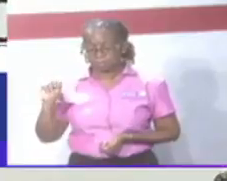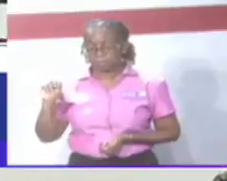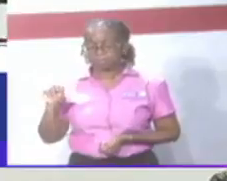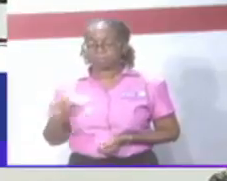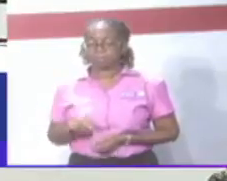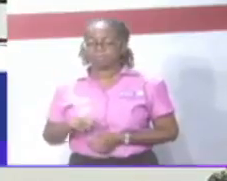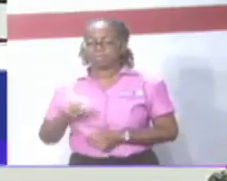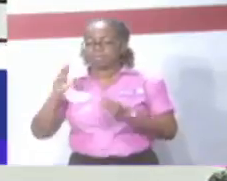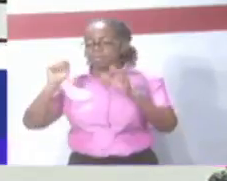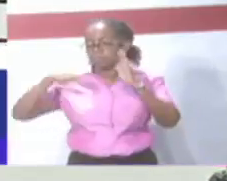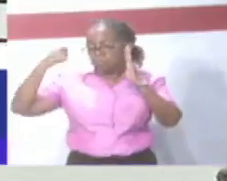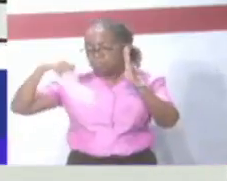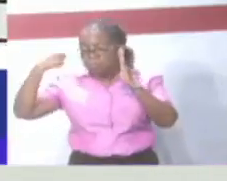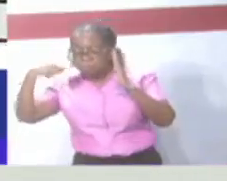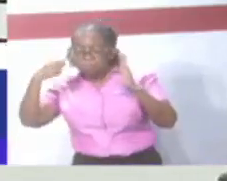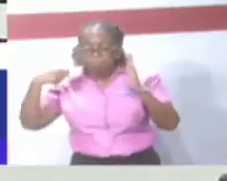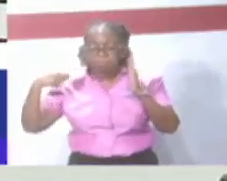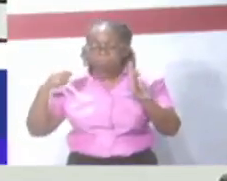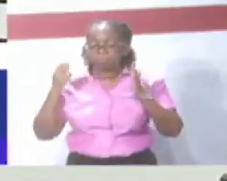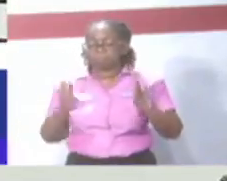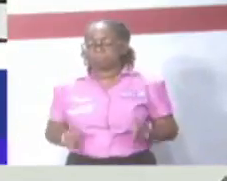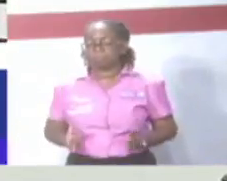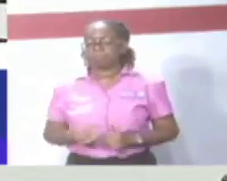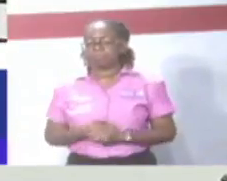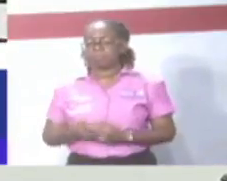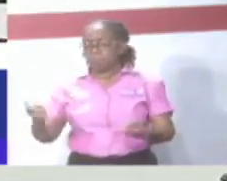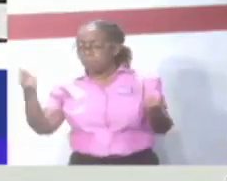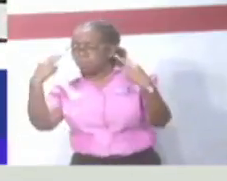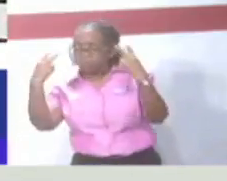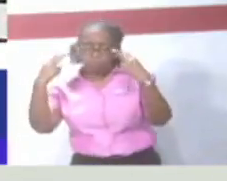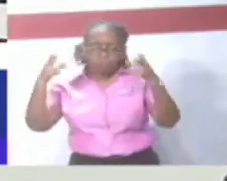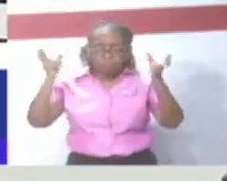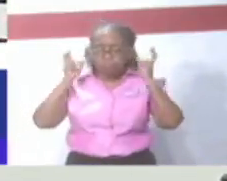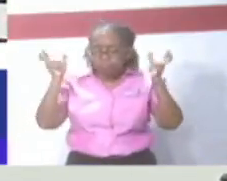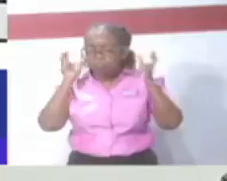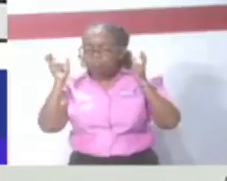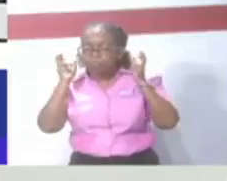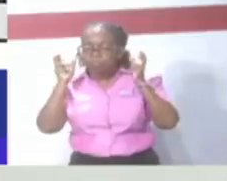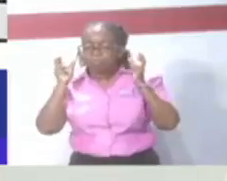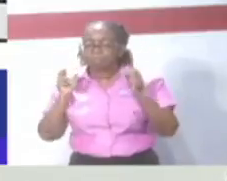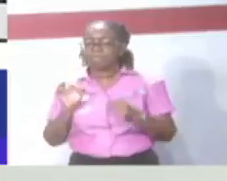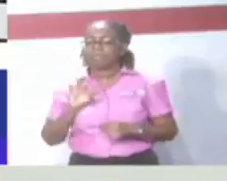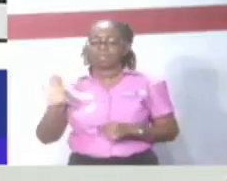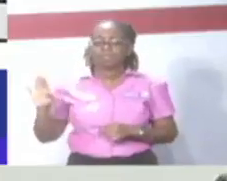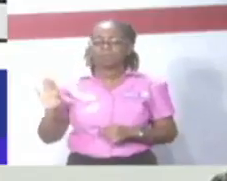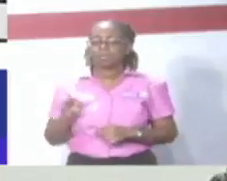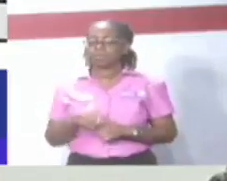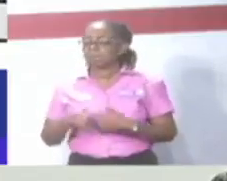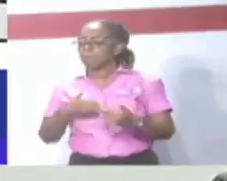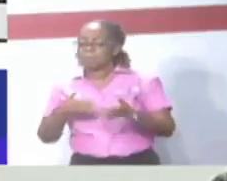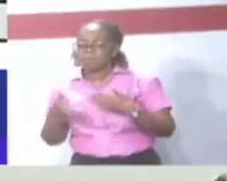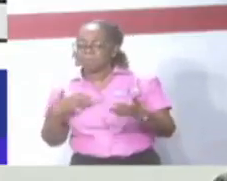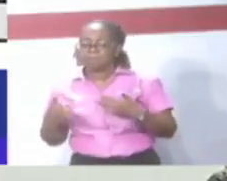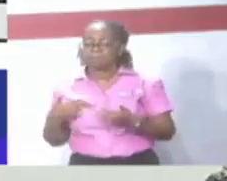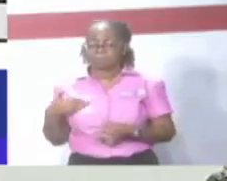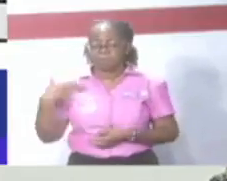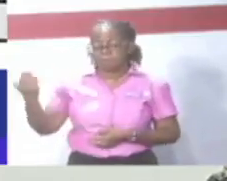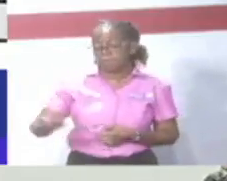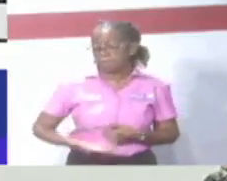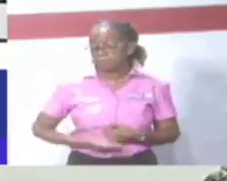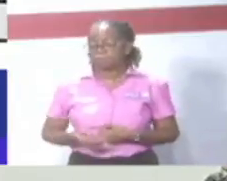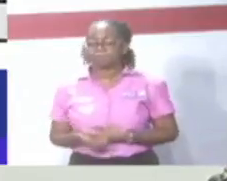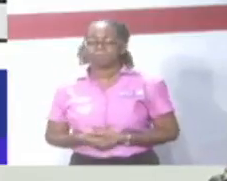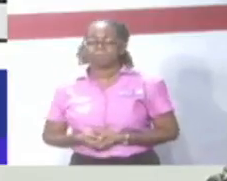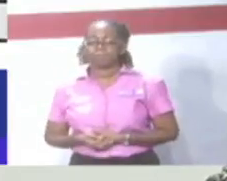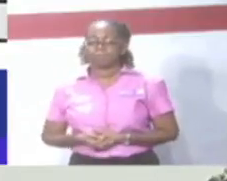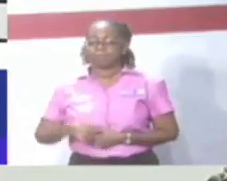global audience who will be tuning in via social media and any other communication methods that we have at present. This